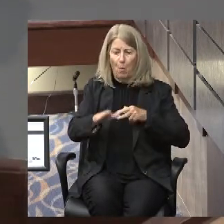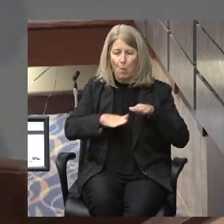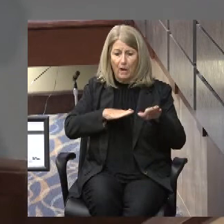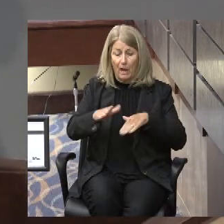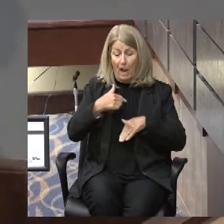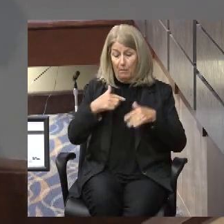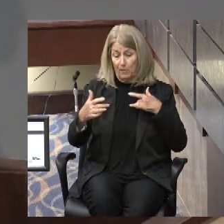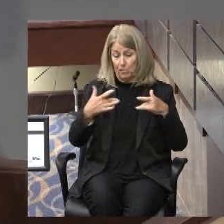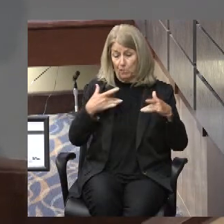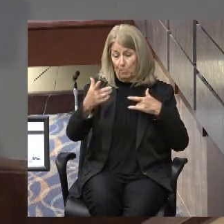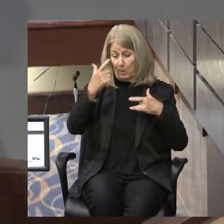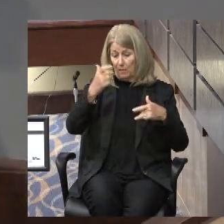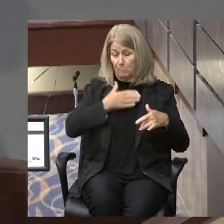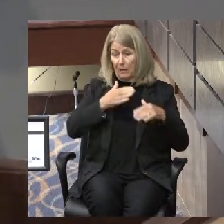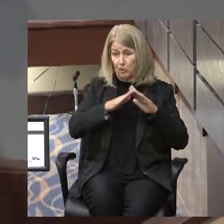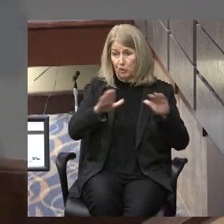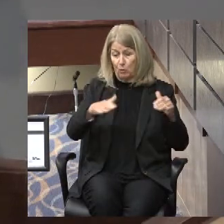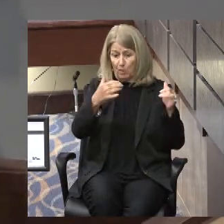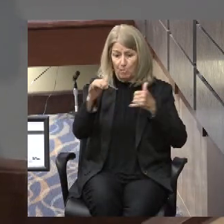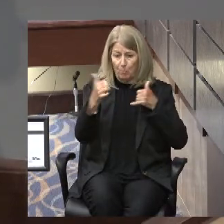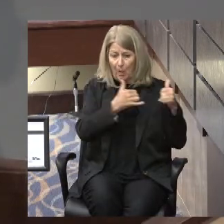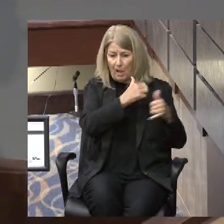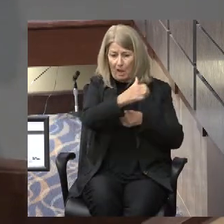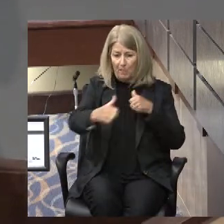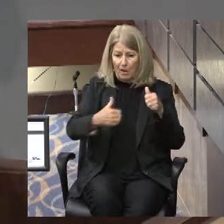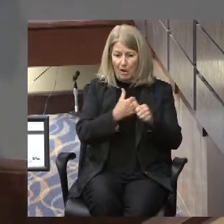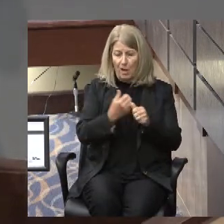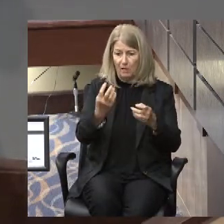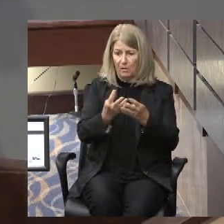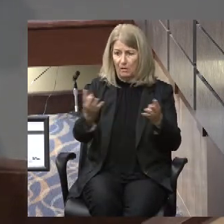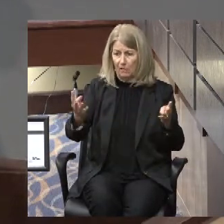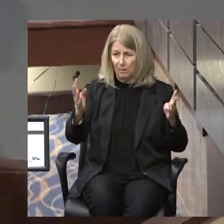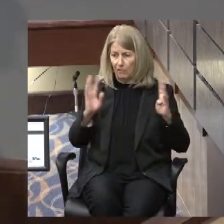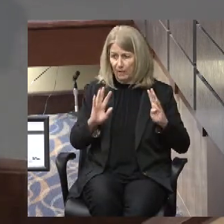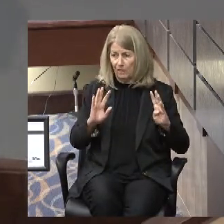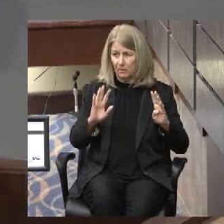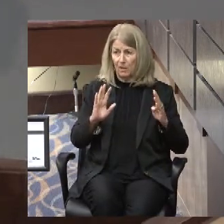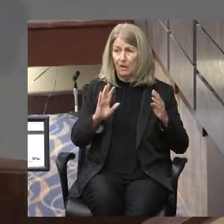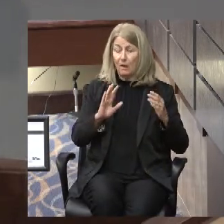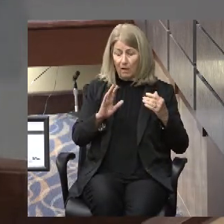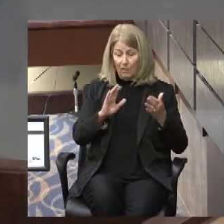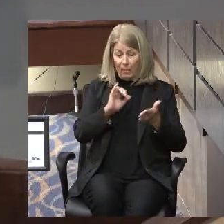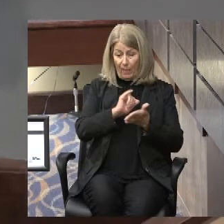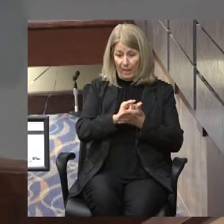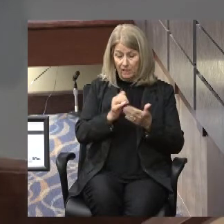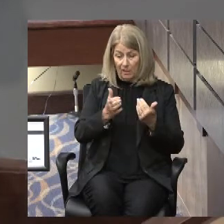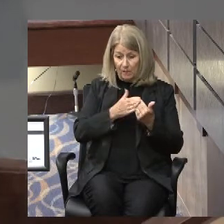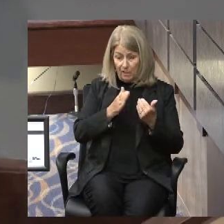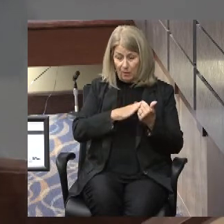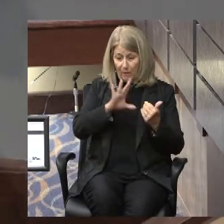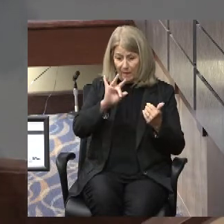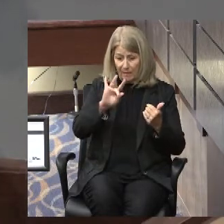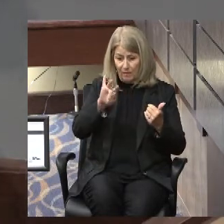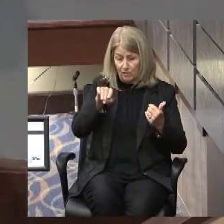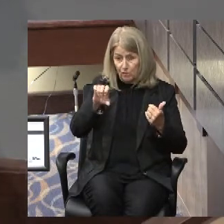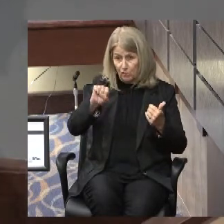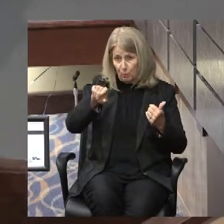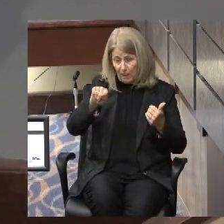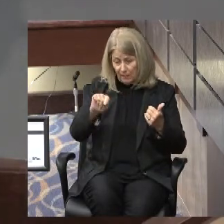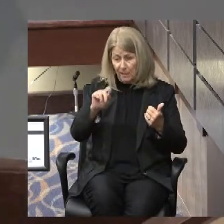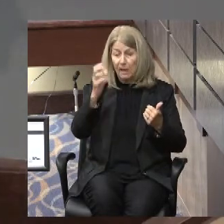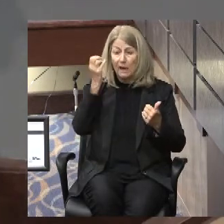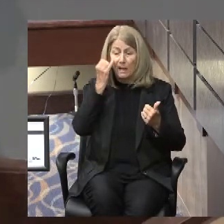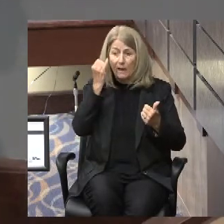because my children play behind the fence that borders North 18th Street, and if a car lost control there, it could easily go through that wooden